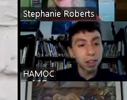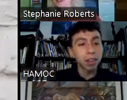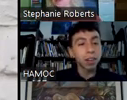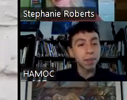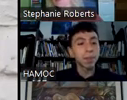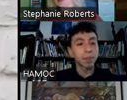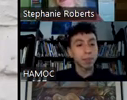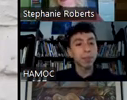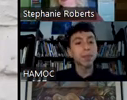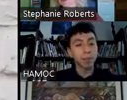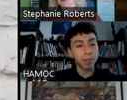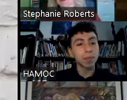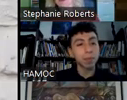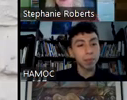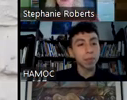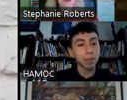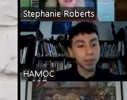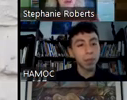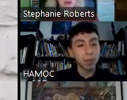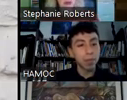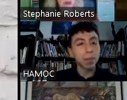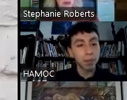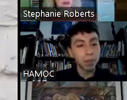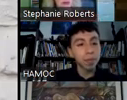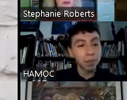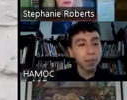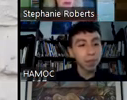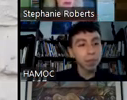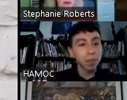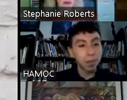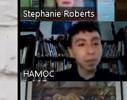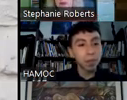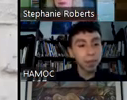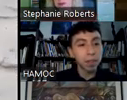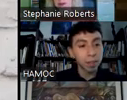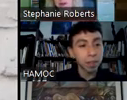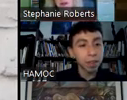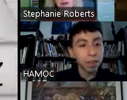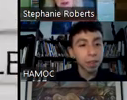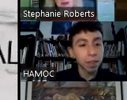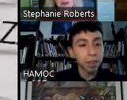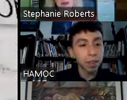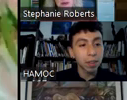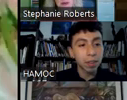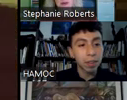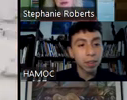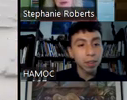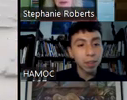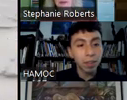And Maria is one of the artists on your wall as well.